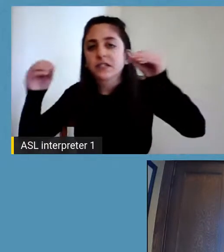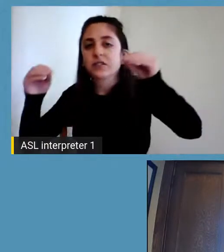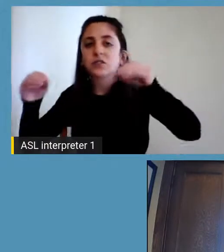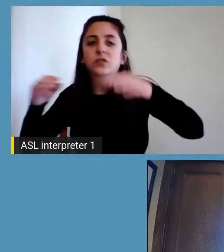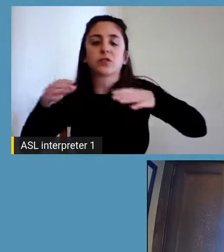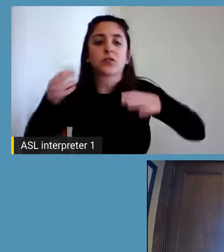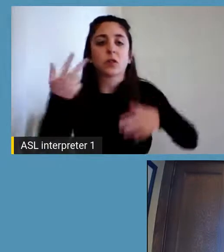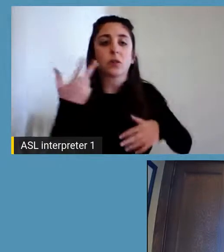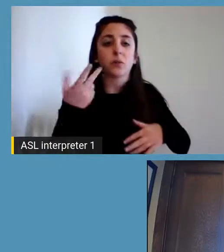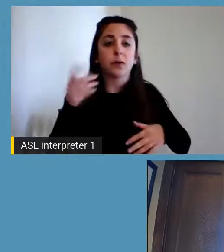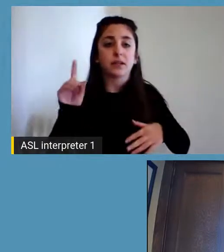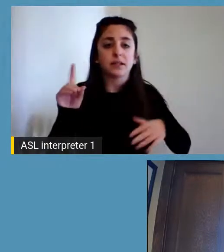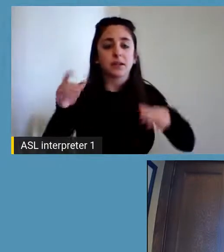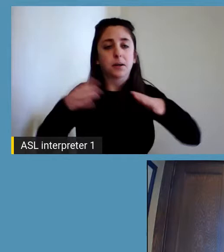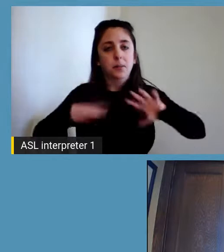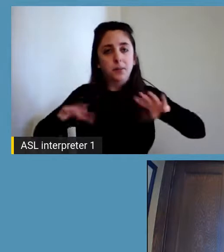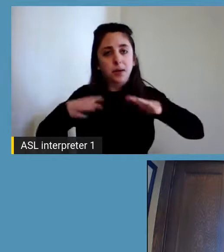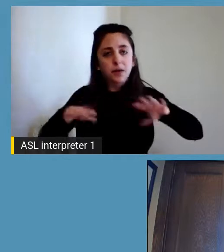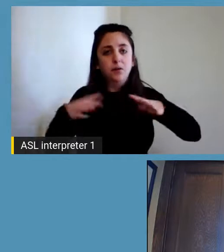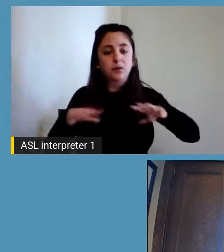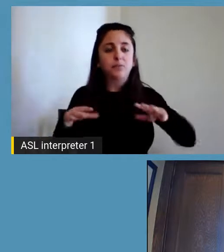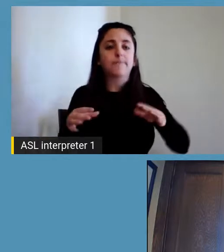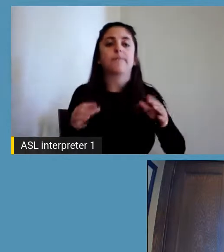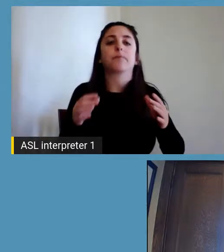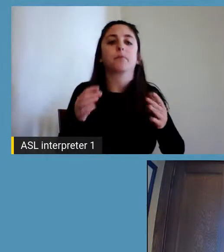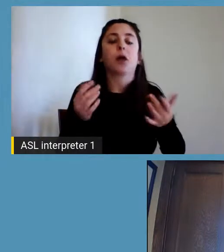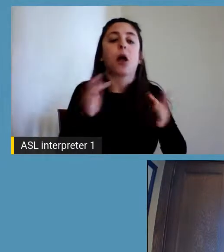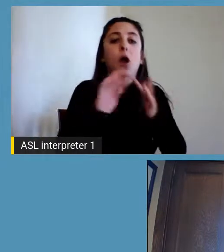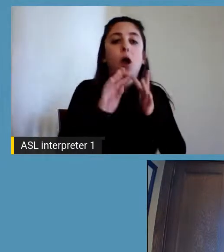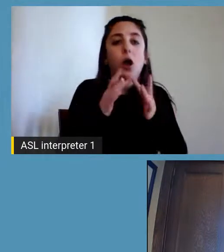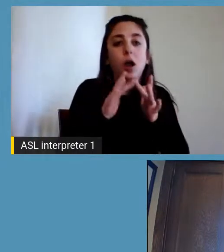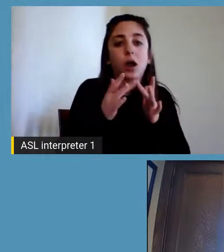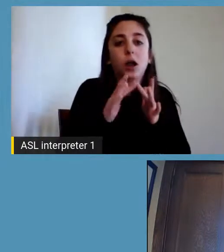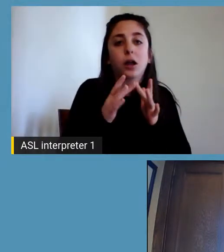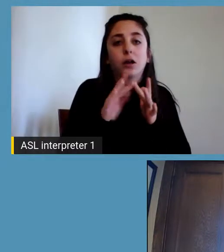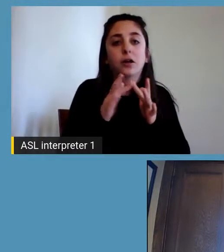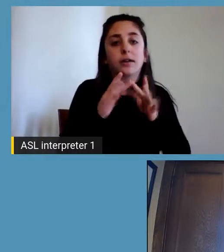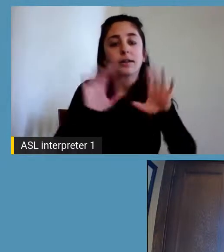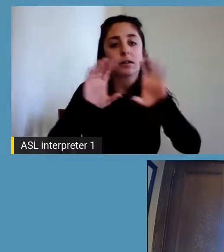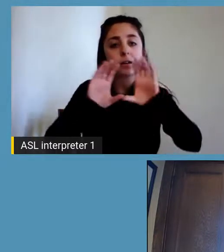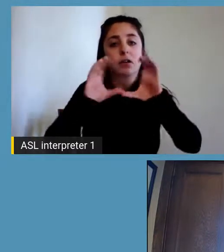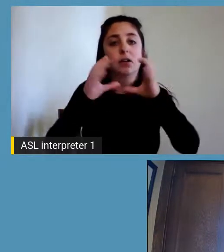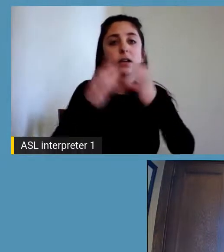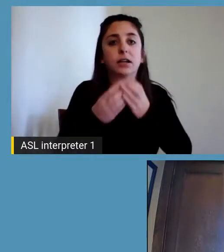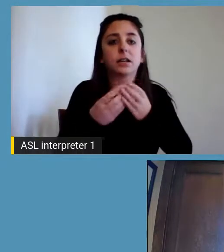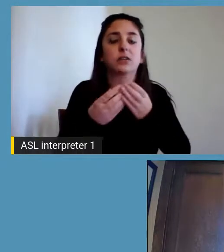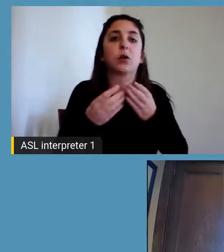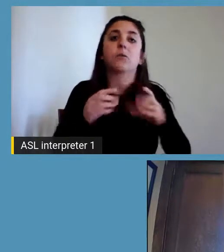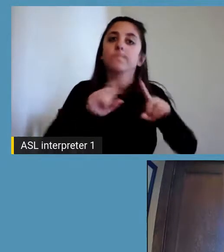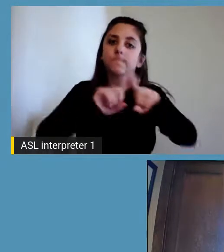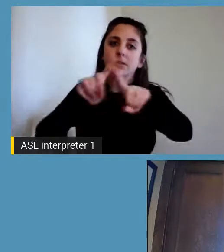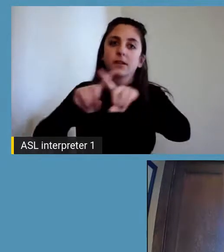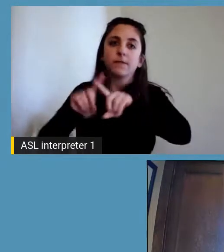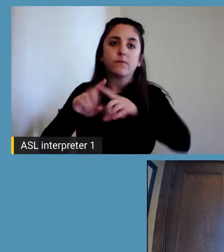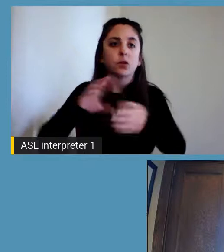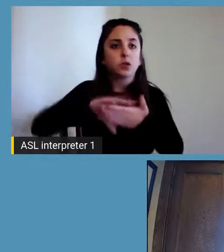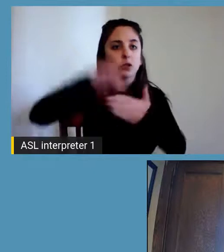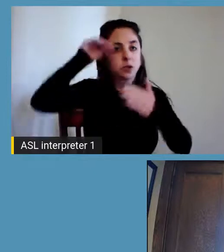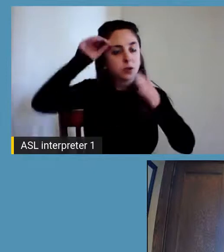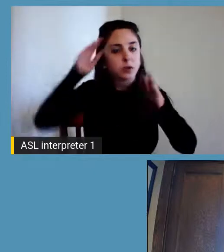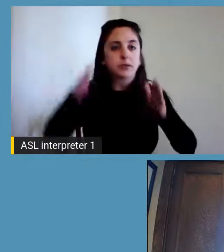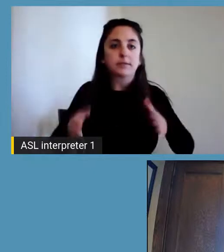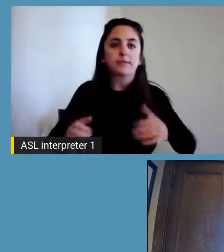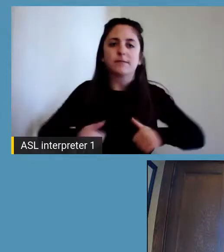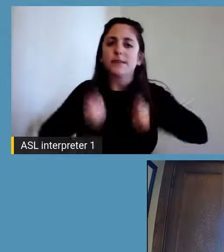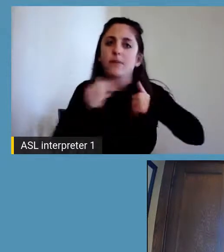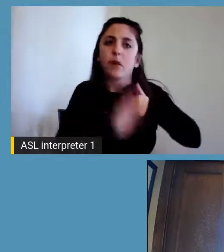online courses, I'm amazed at how many students I have from around the world, and from those that want to learn